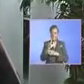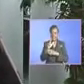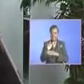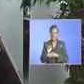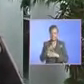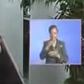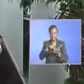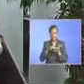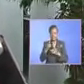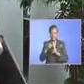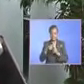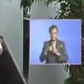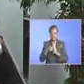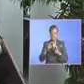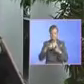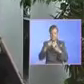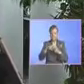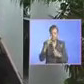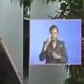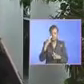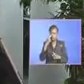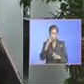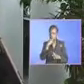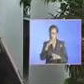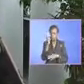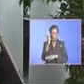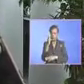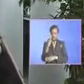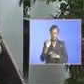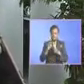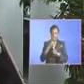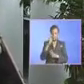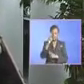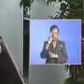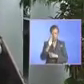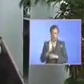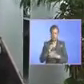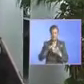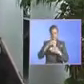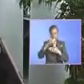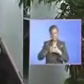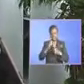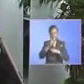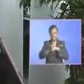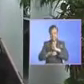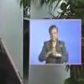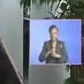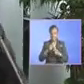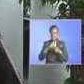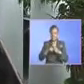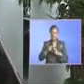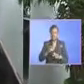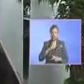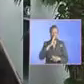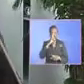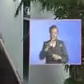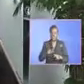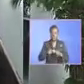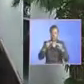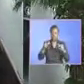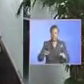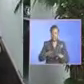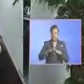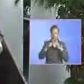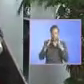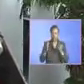month and the Rosewood in the first quarter of next year, with a grand opening expecting to happen, a real grand opening, not a fake grand opening, a